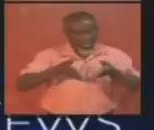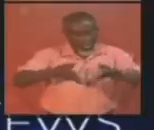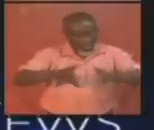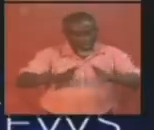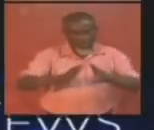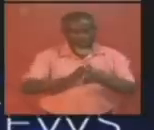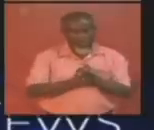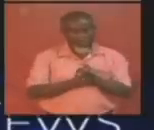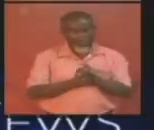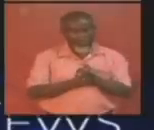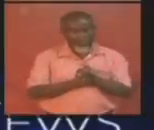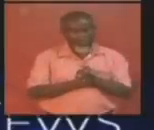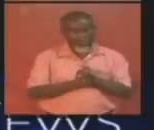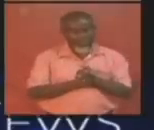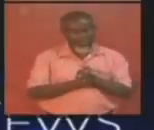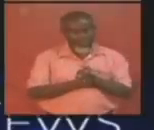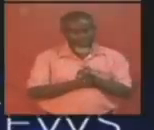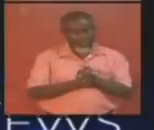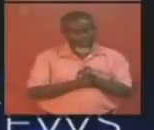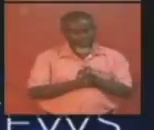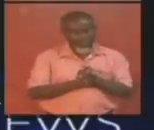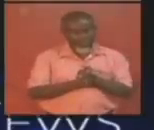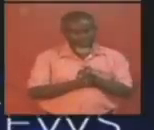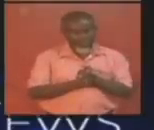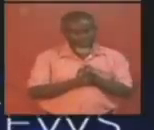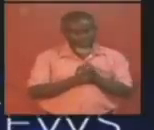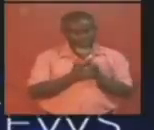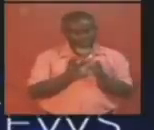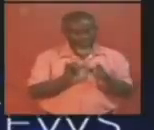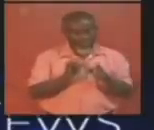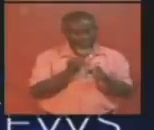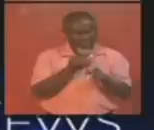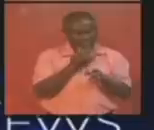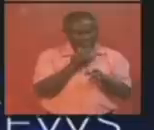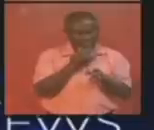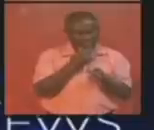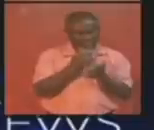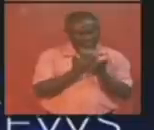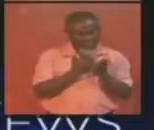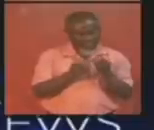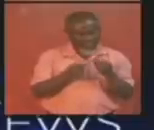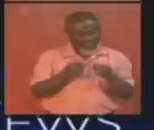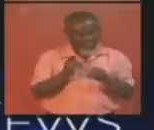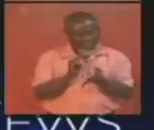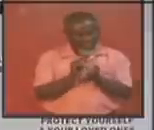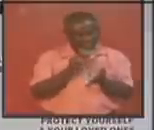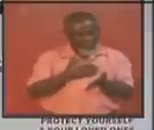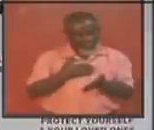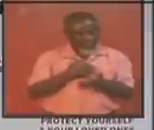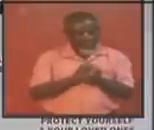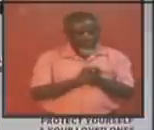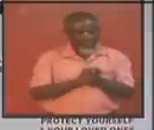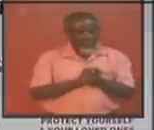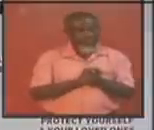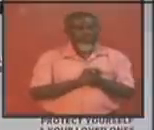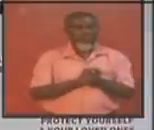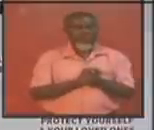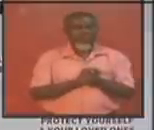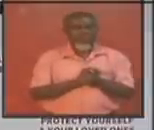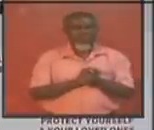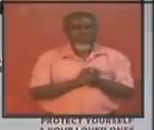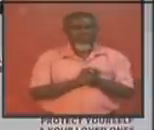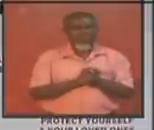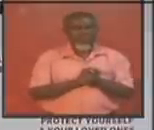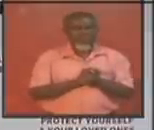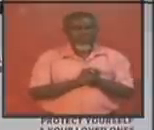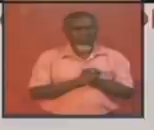the turtle conservation. Can you shed some more light on that, please, CMO? Okay, so I think I will have to look